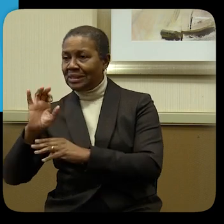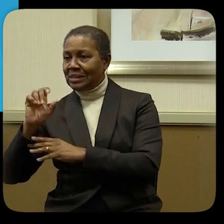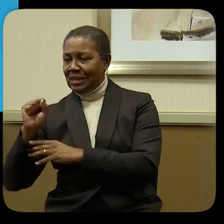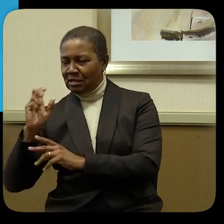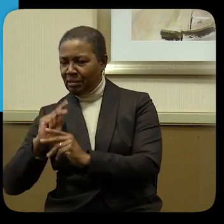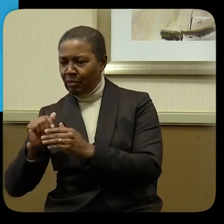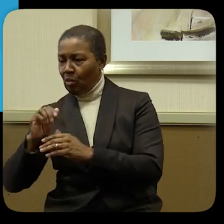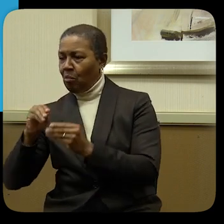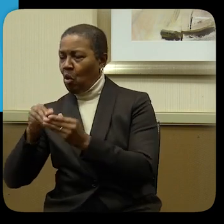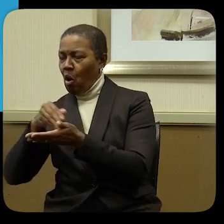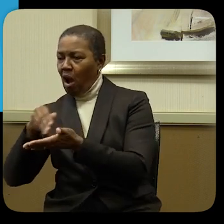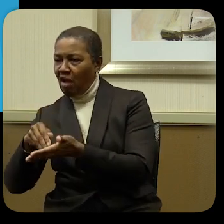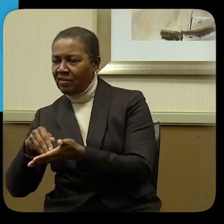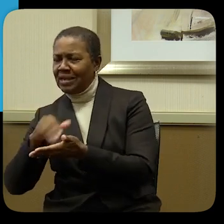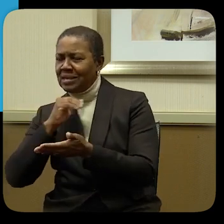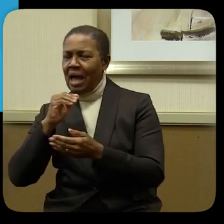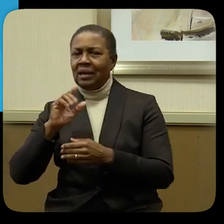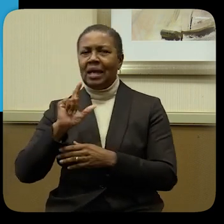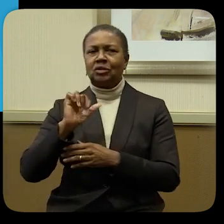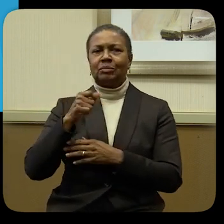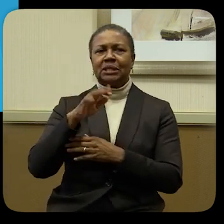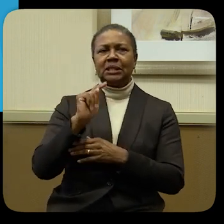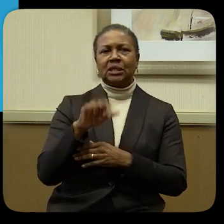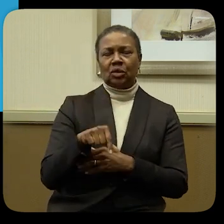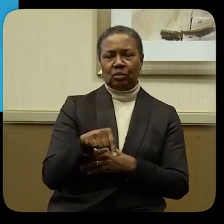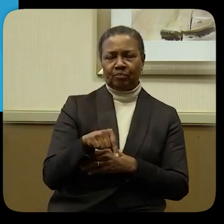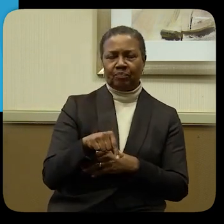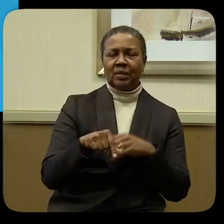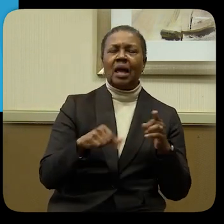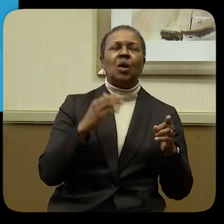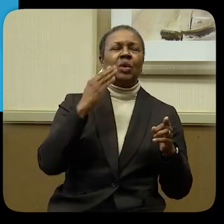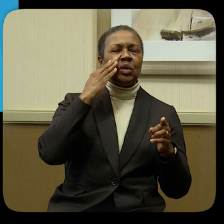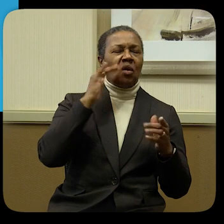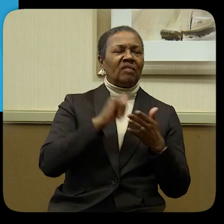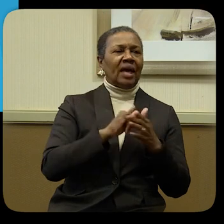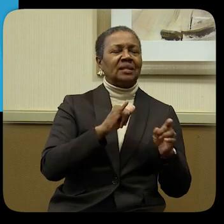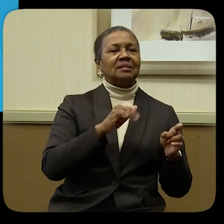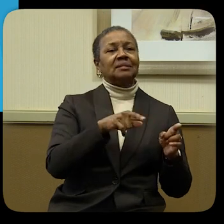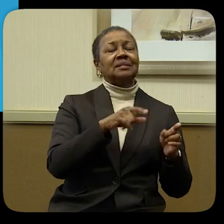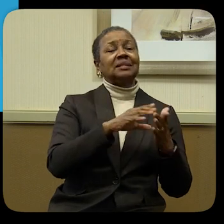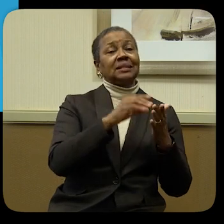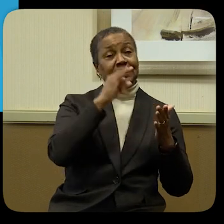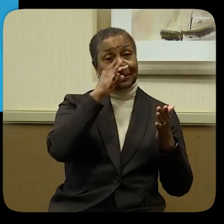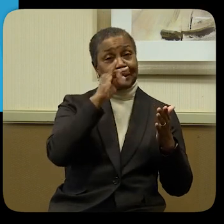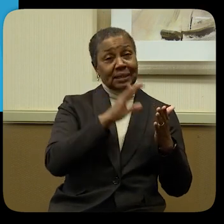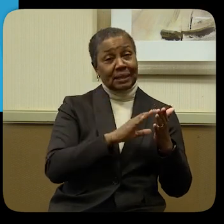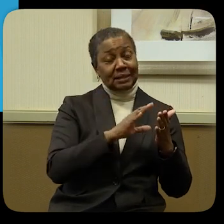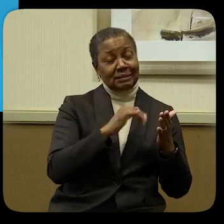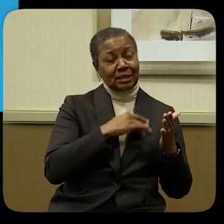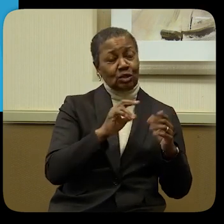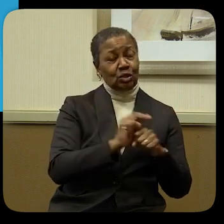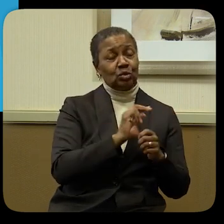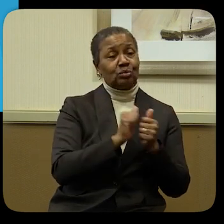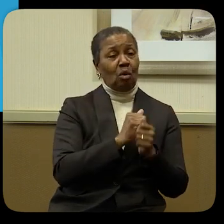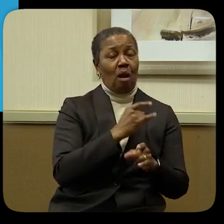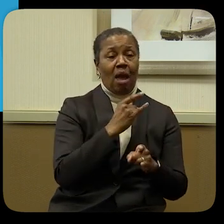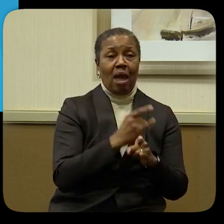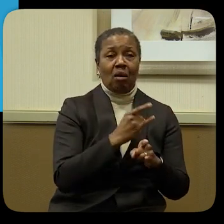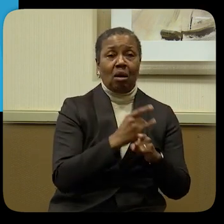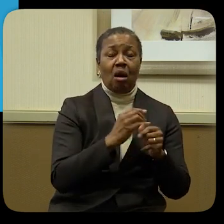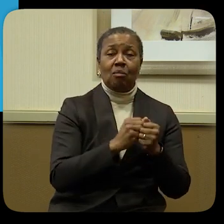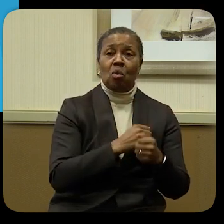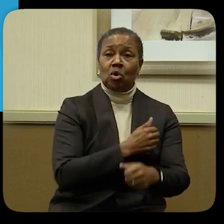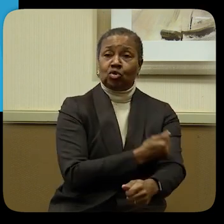LGBTQ community use tobacco and drugs at higher rates than their straight or cisgender peers. So then that,